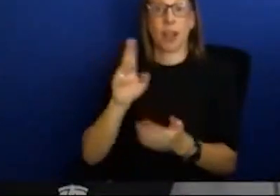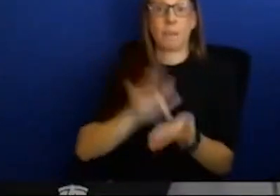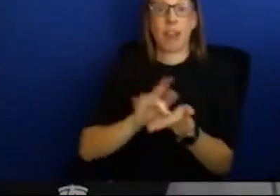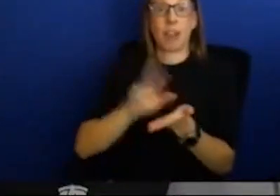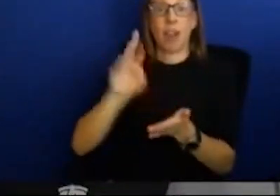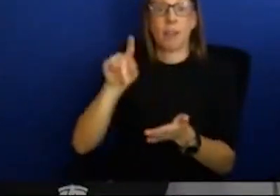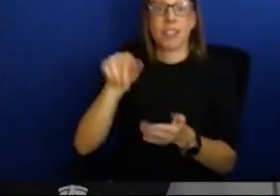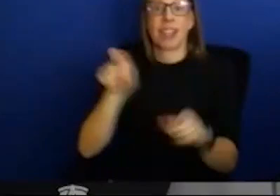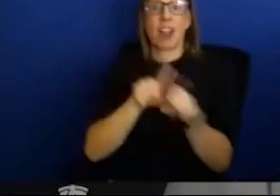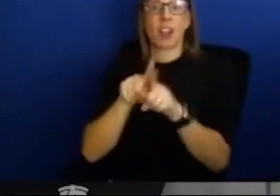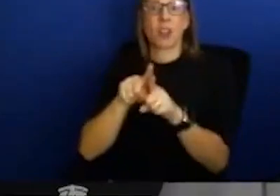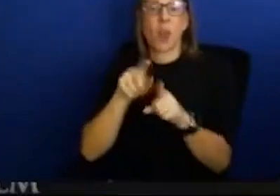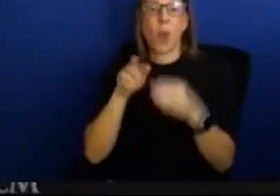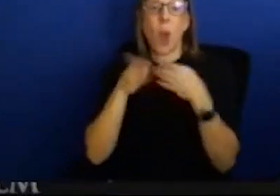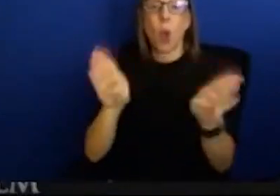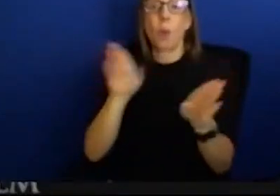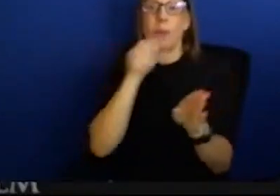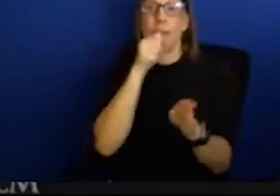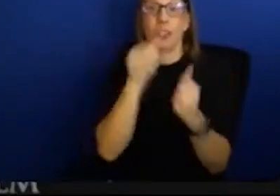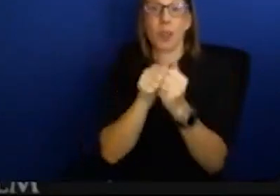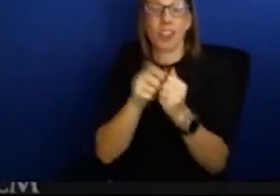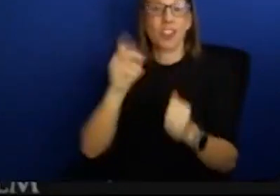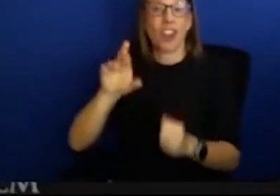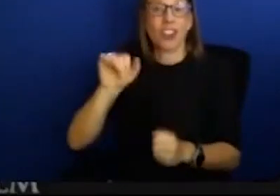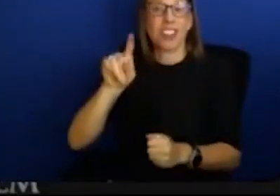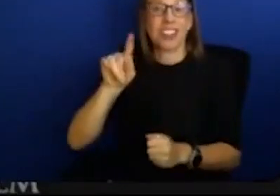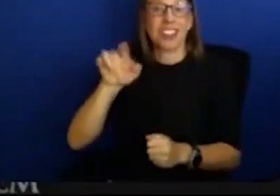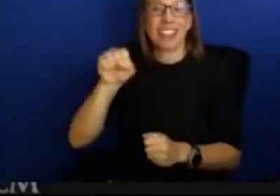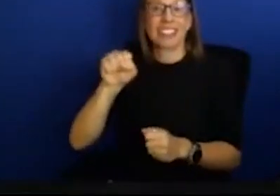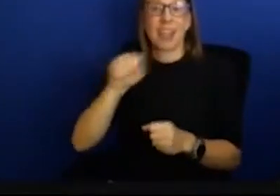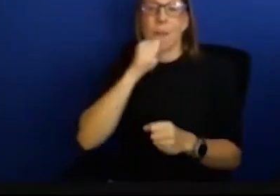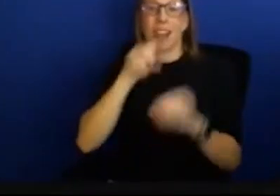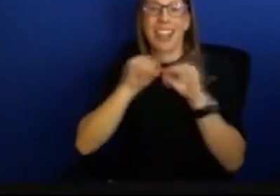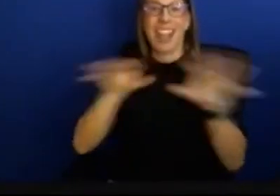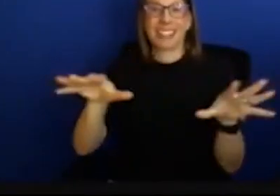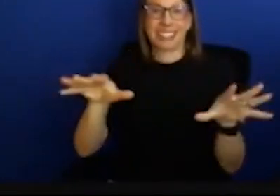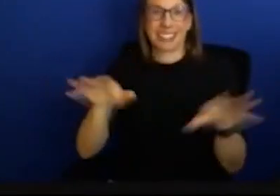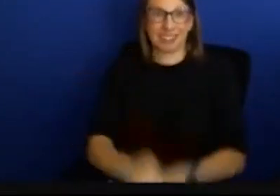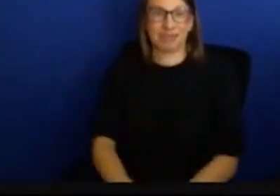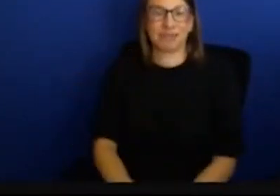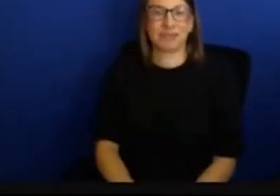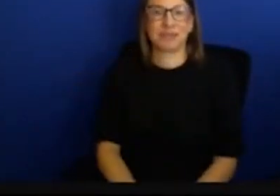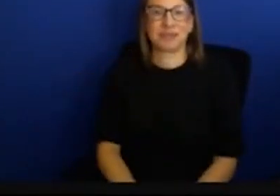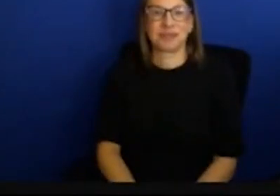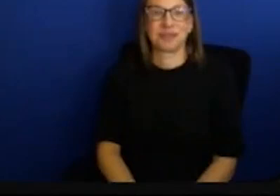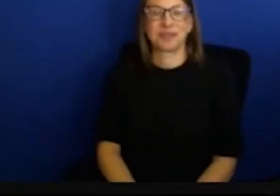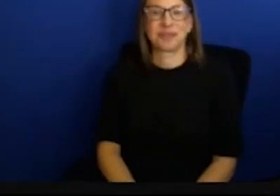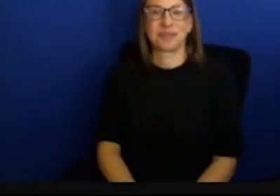mics with Dr. Stites podcasts. Now everywhere podcasts are available.